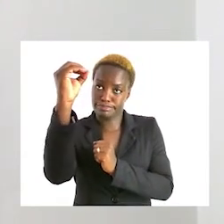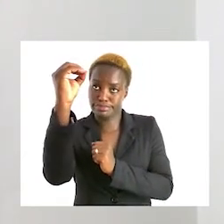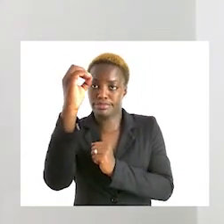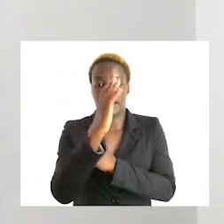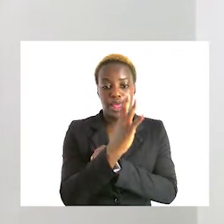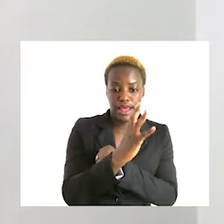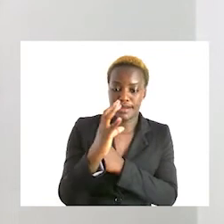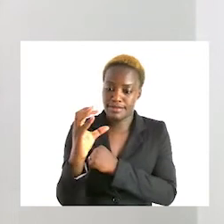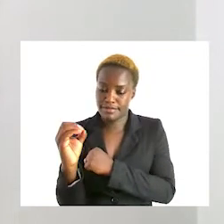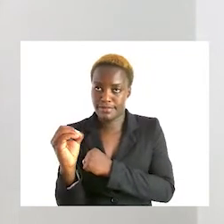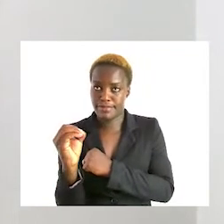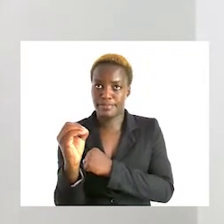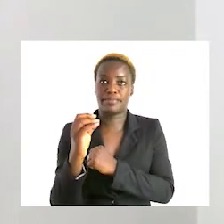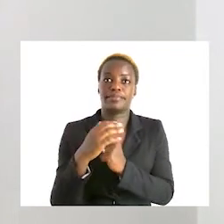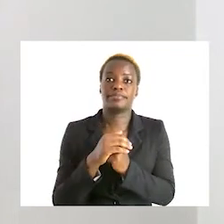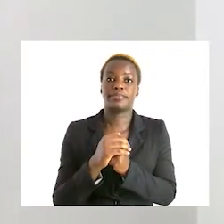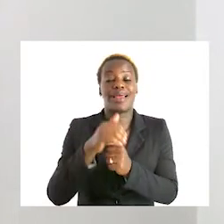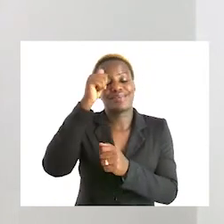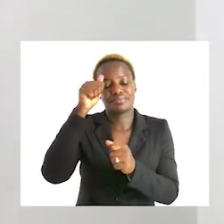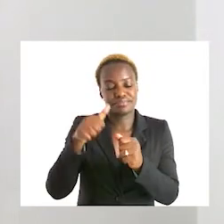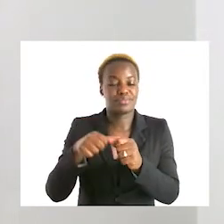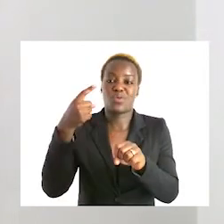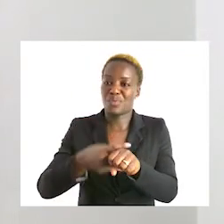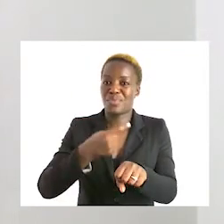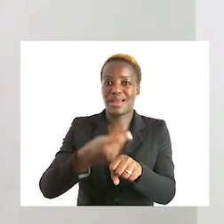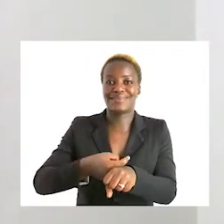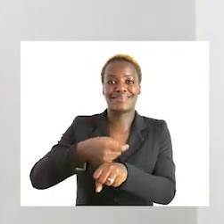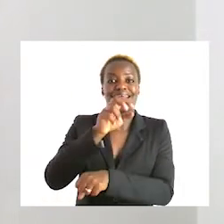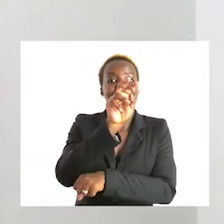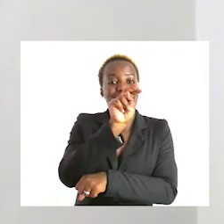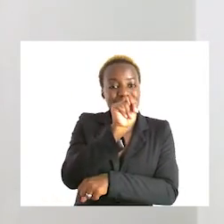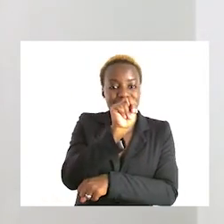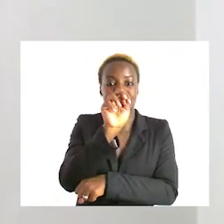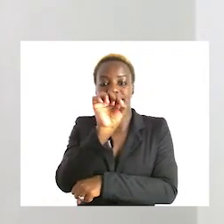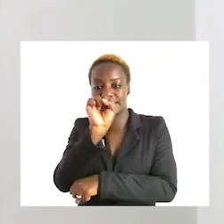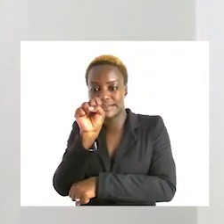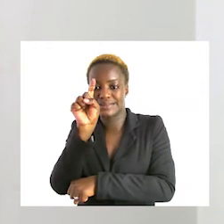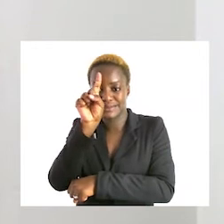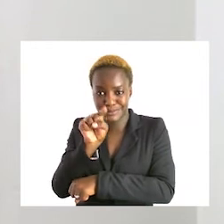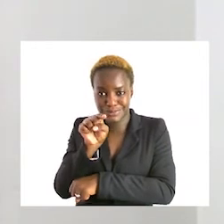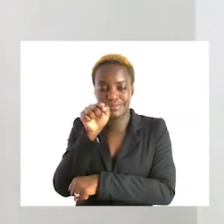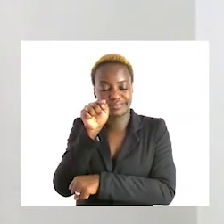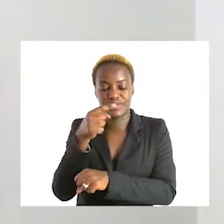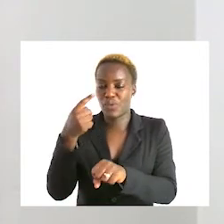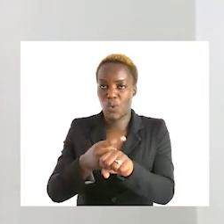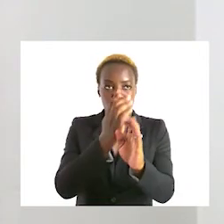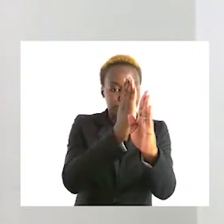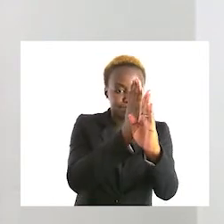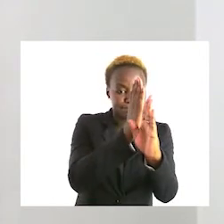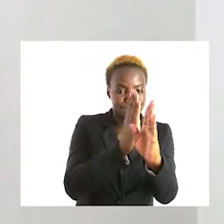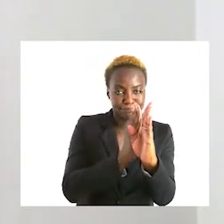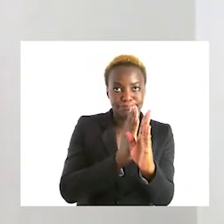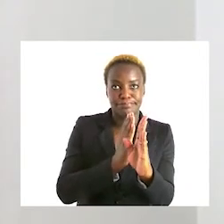Remember, the dollar sign should always be standing underneath each other. And since we have done the